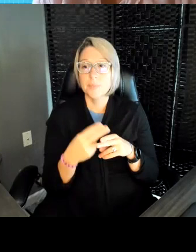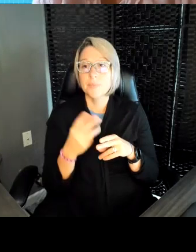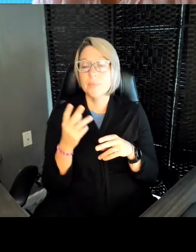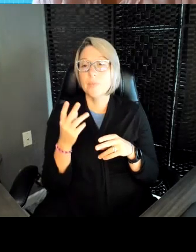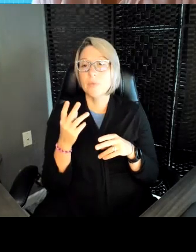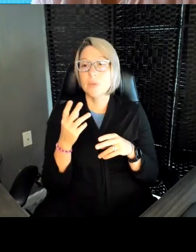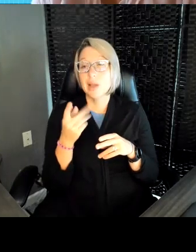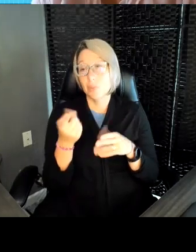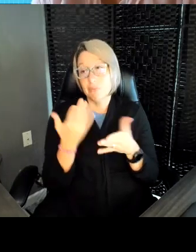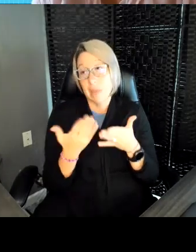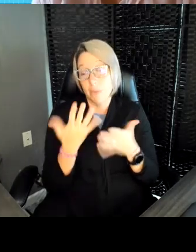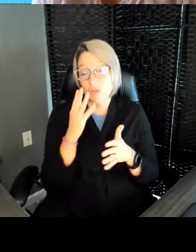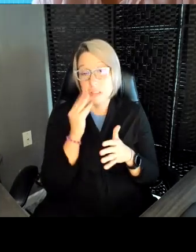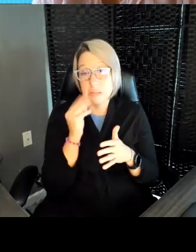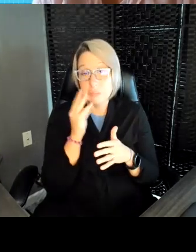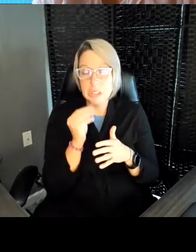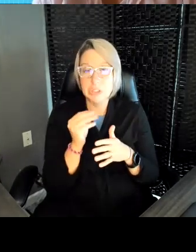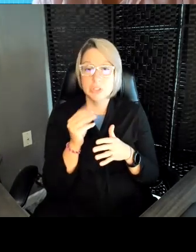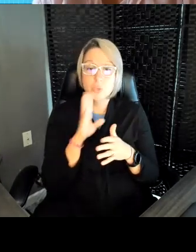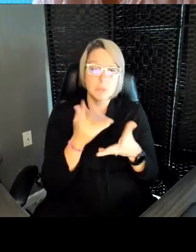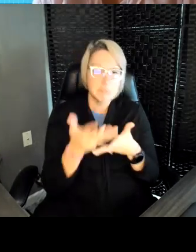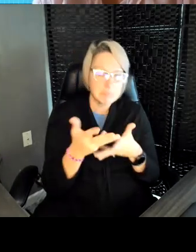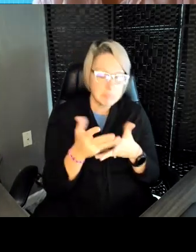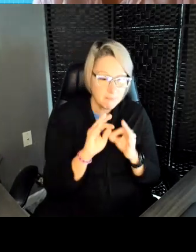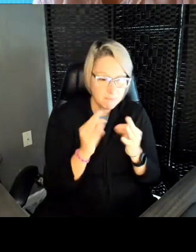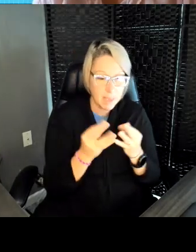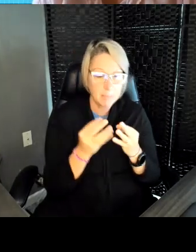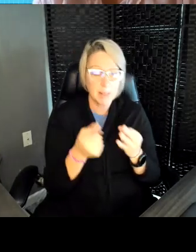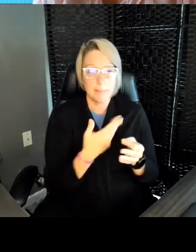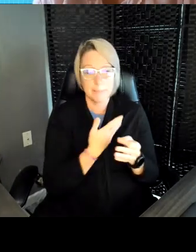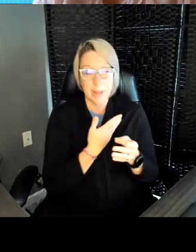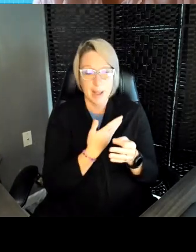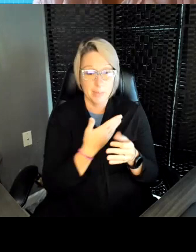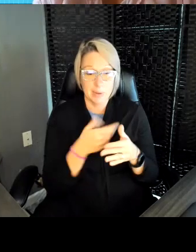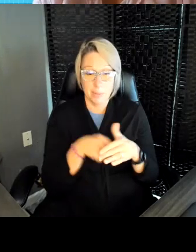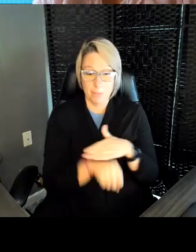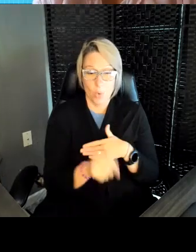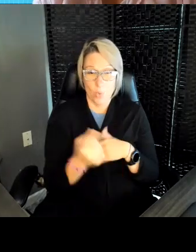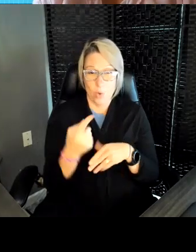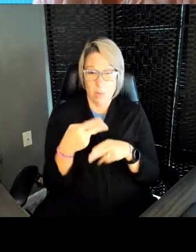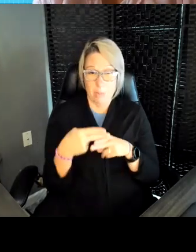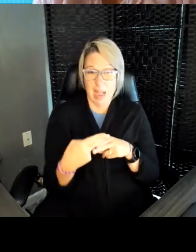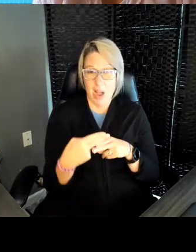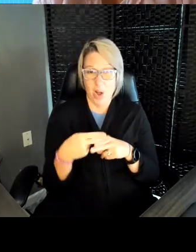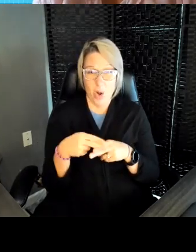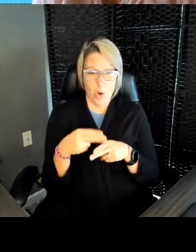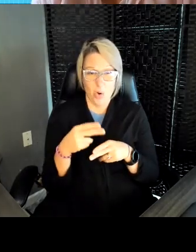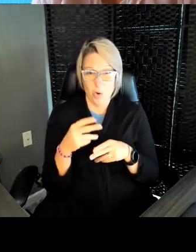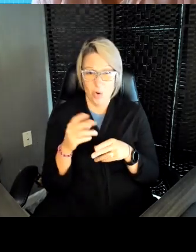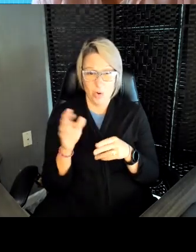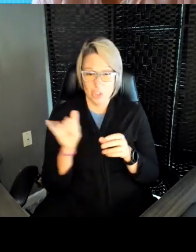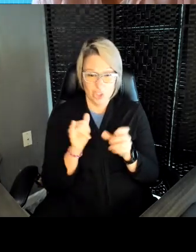this experience, you'll talk to a family and there are babies who are literally a pound. It's like they're a little baby stick of